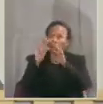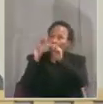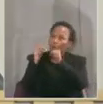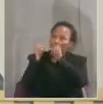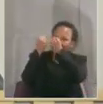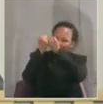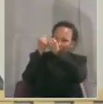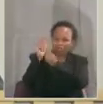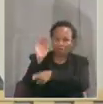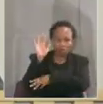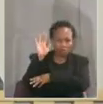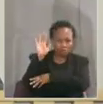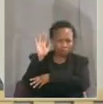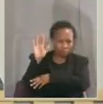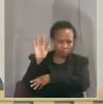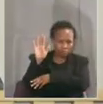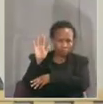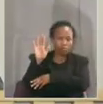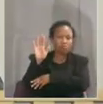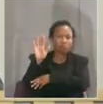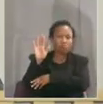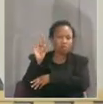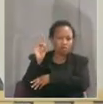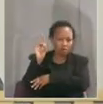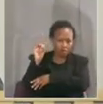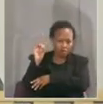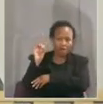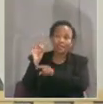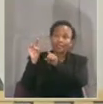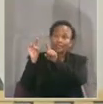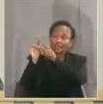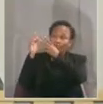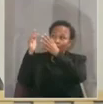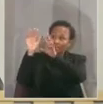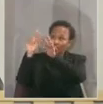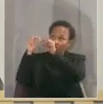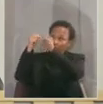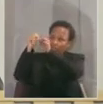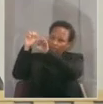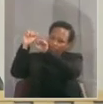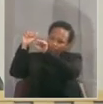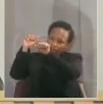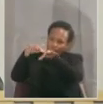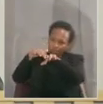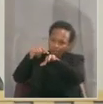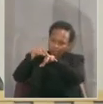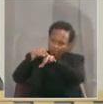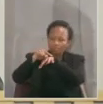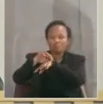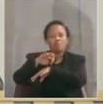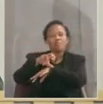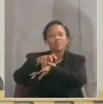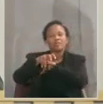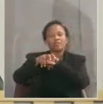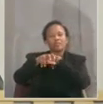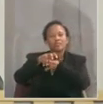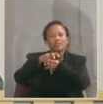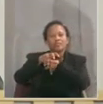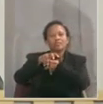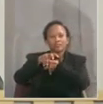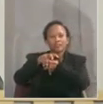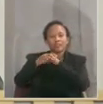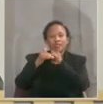then also taken down to a province where then the